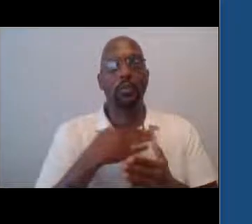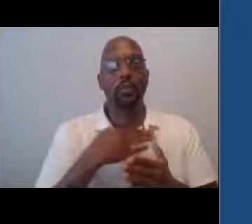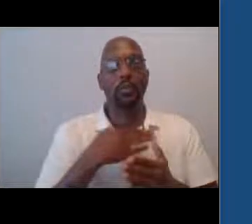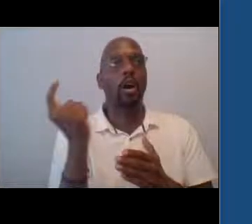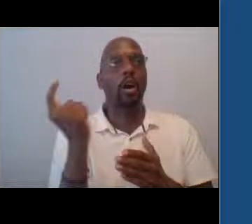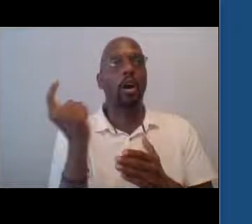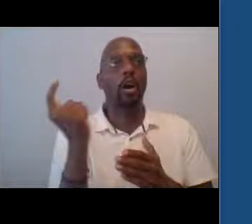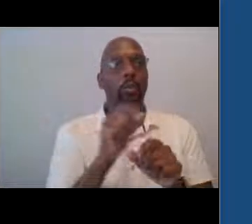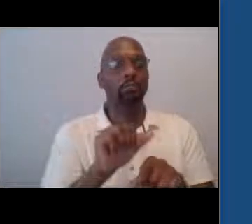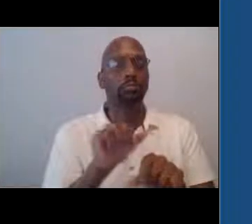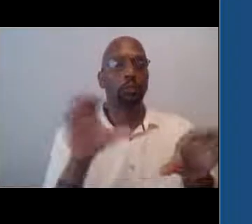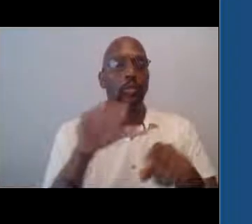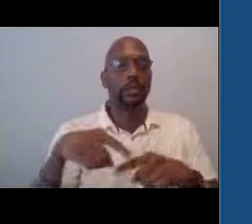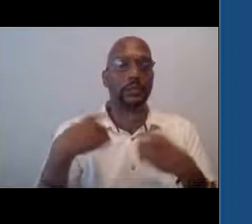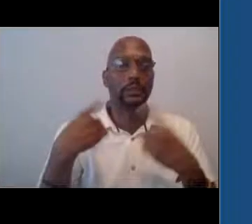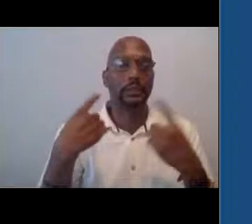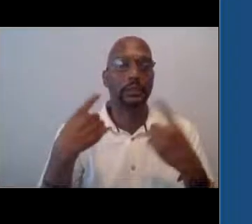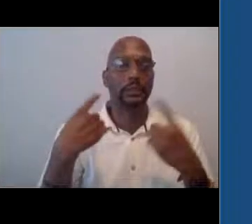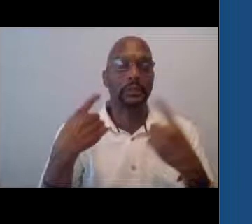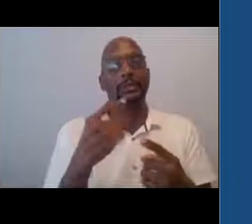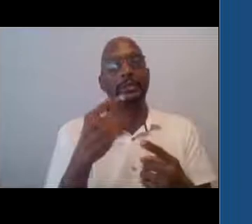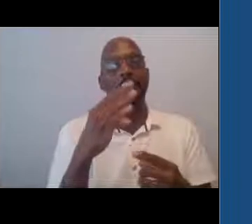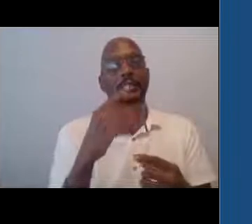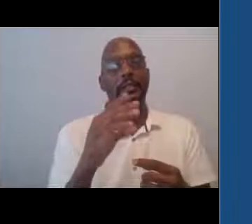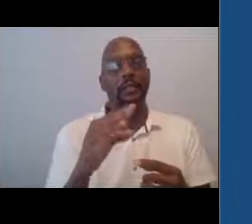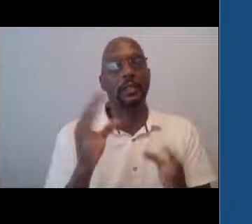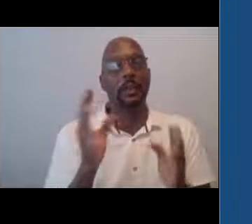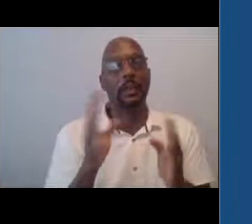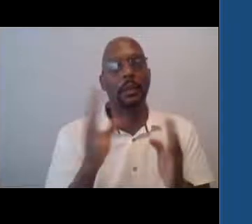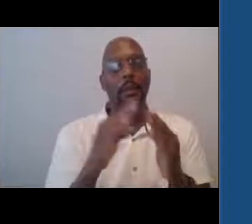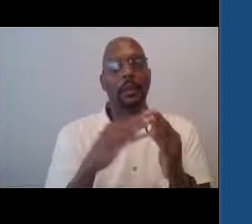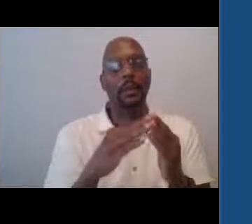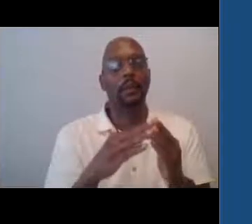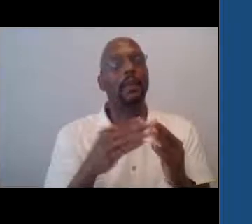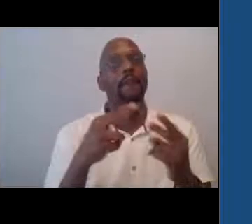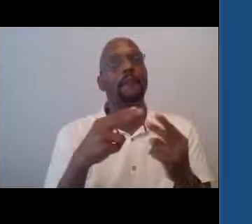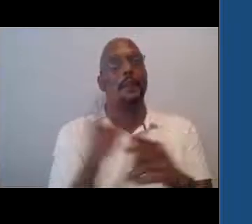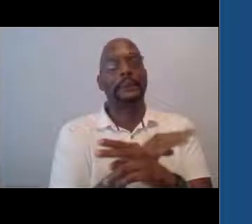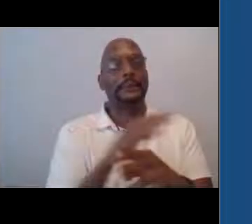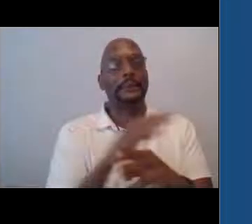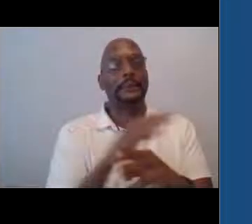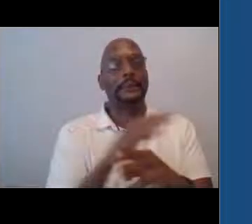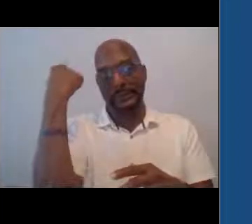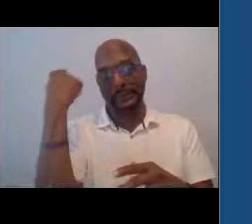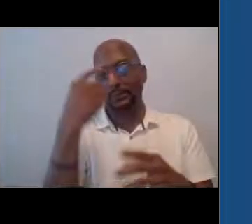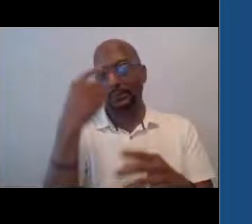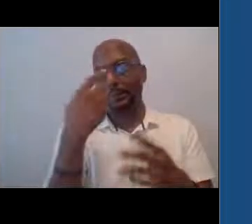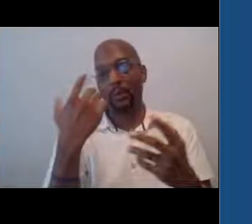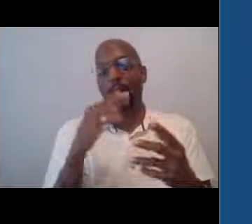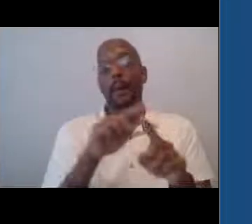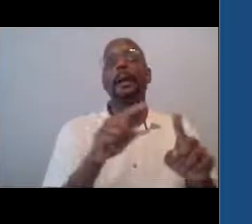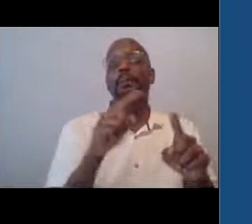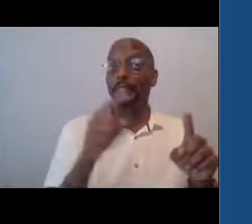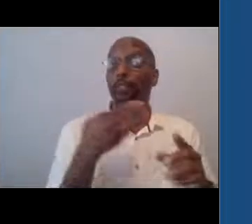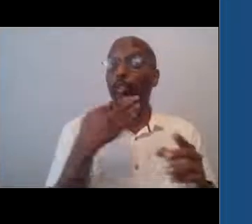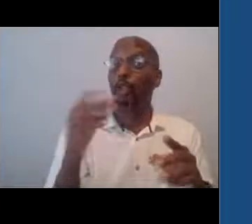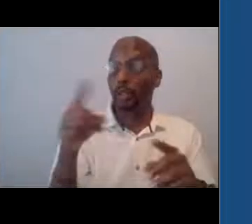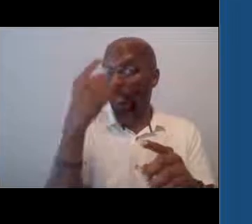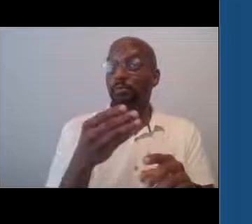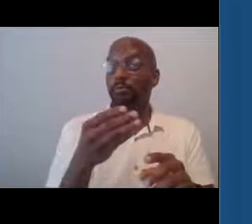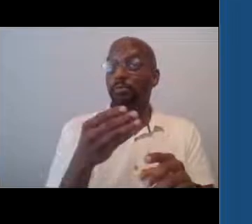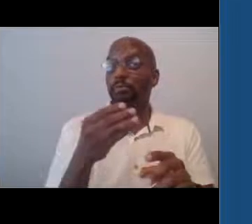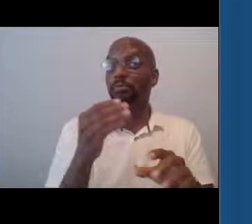the CTC had a meeting. It's been a very busy summer, but a productive summer, I may say,